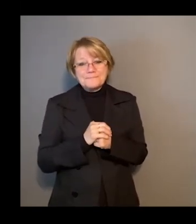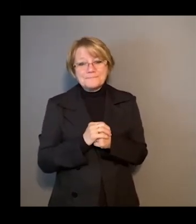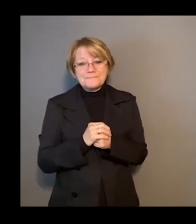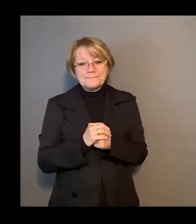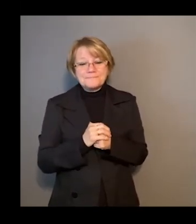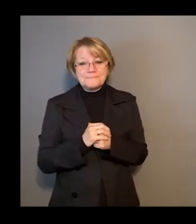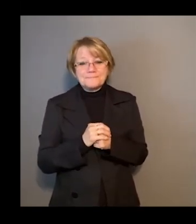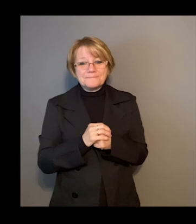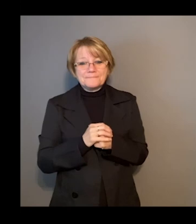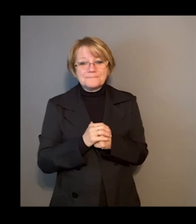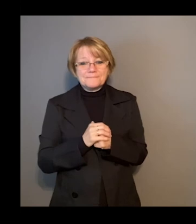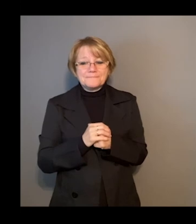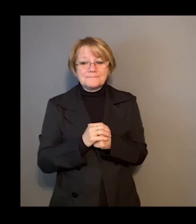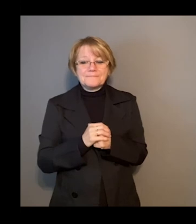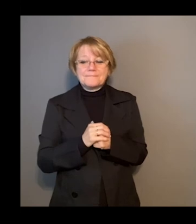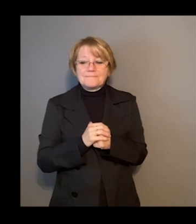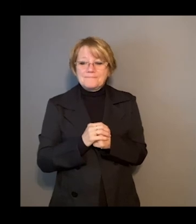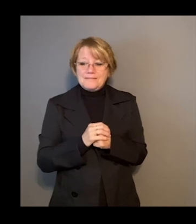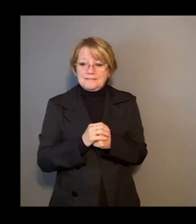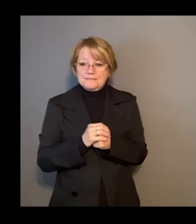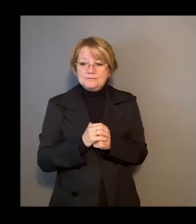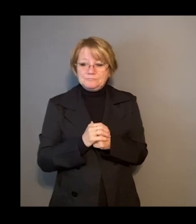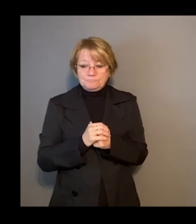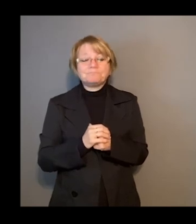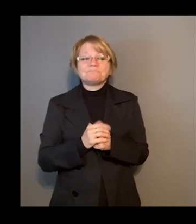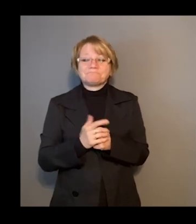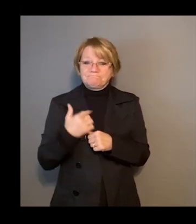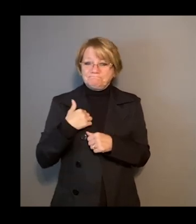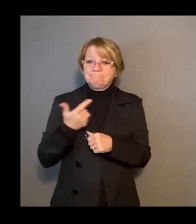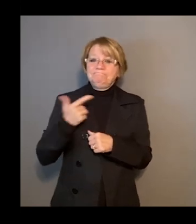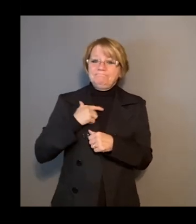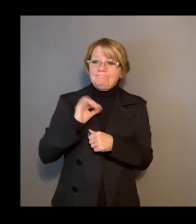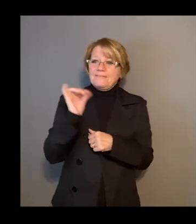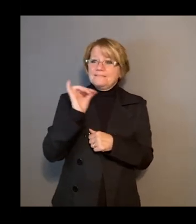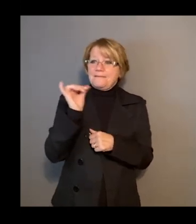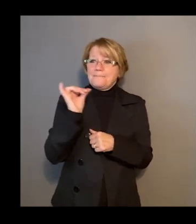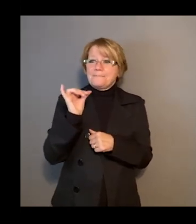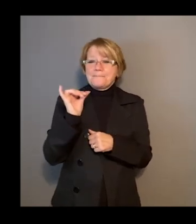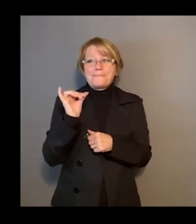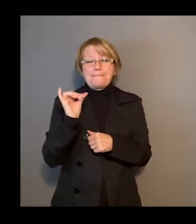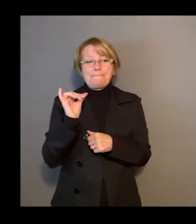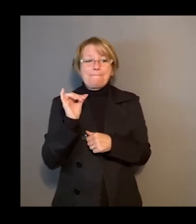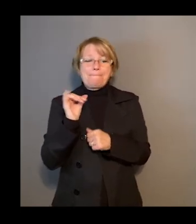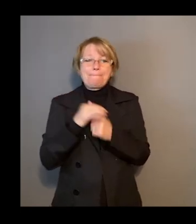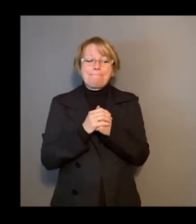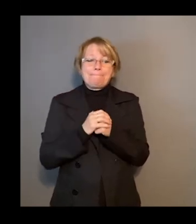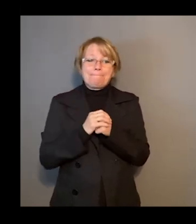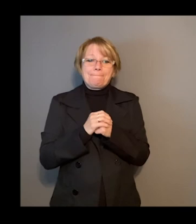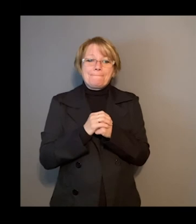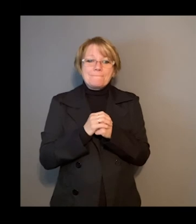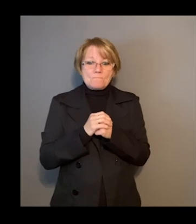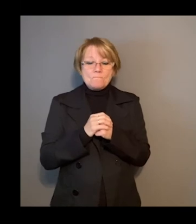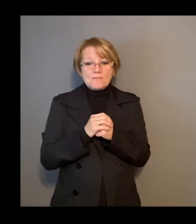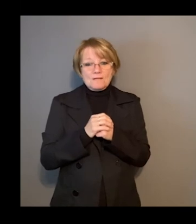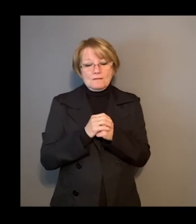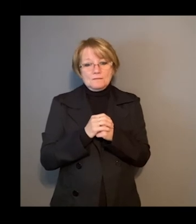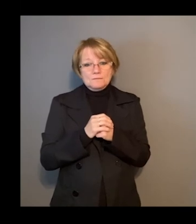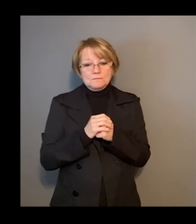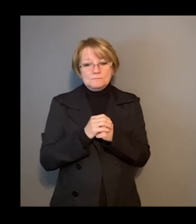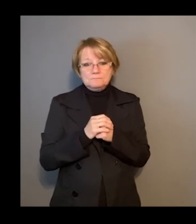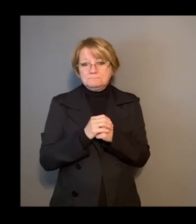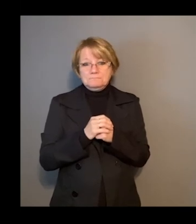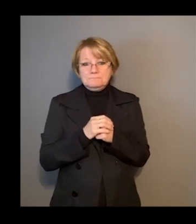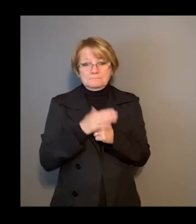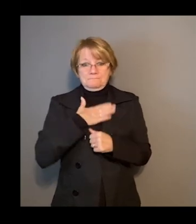Yeah, I would say the same. I think for me, like my story, I didn't think I'd be good enough. Not even